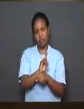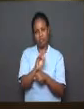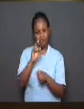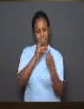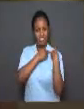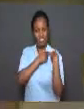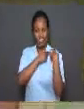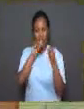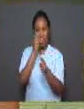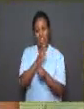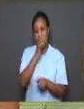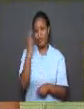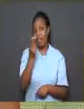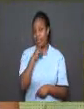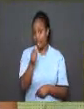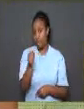of power.